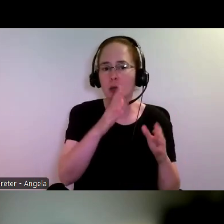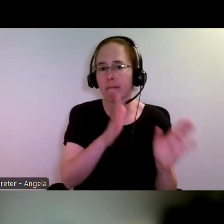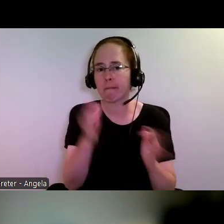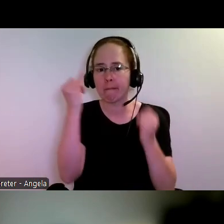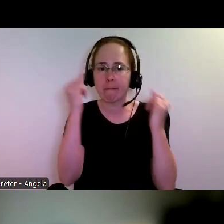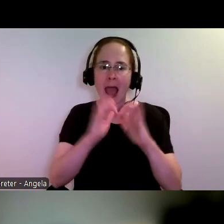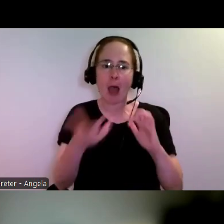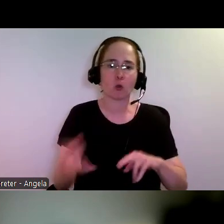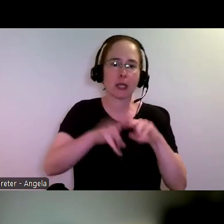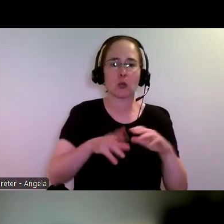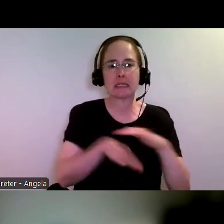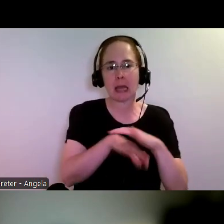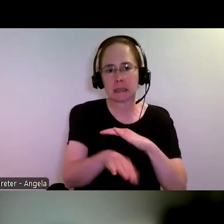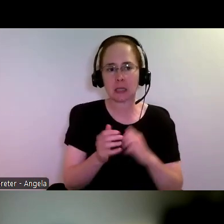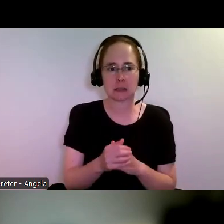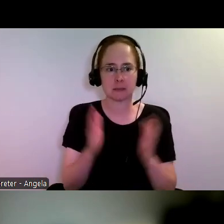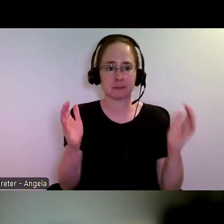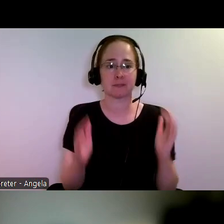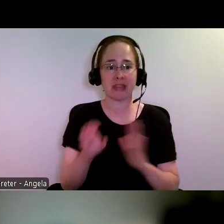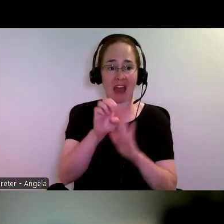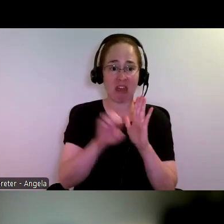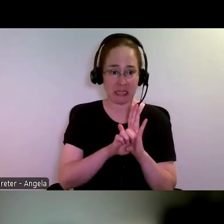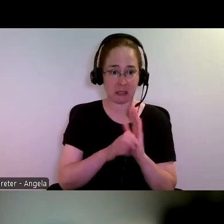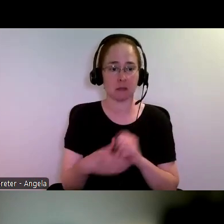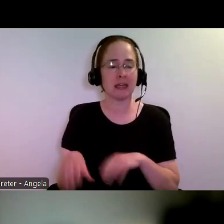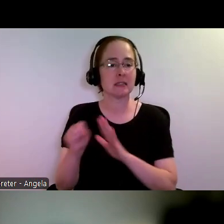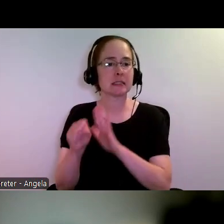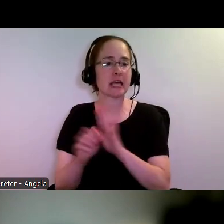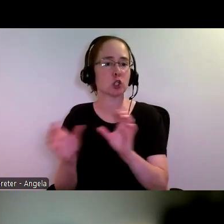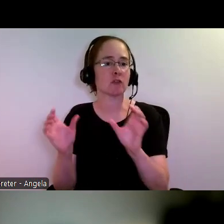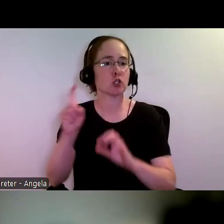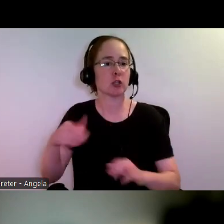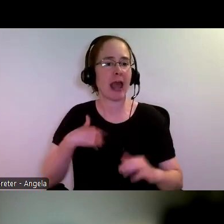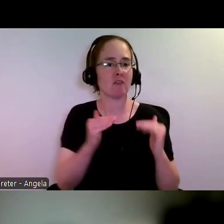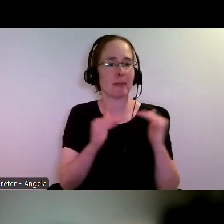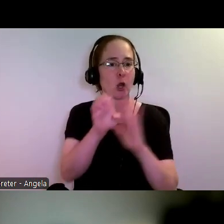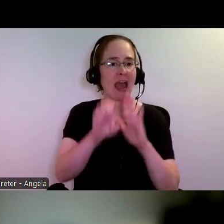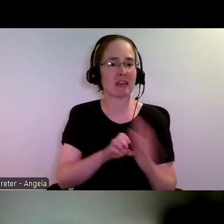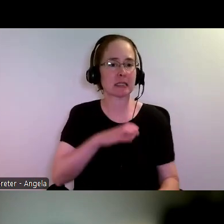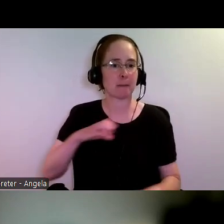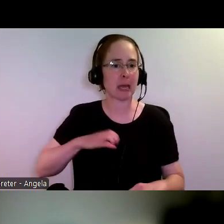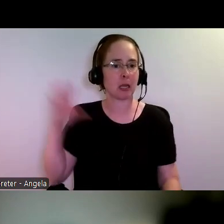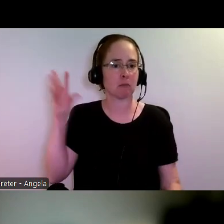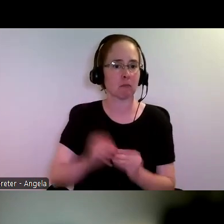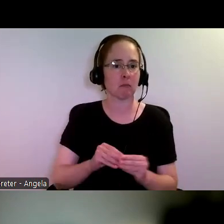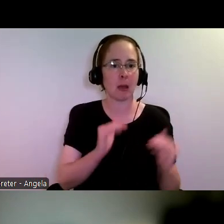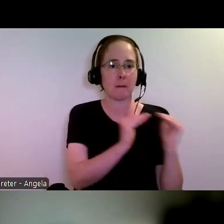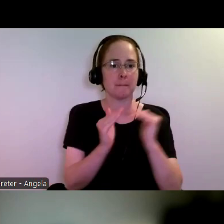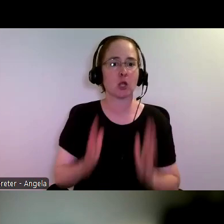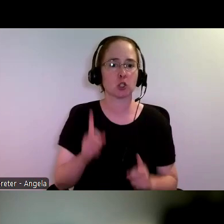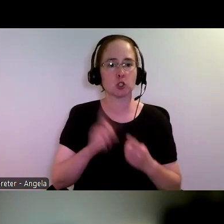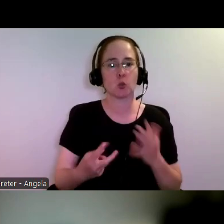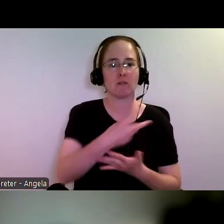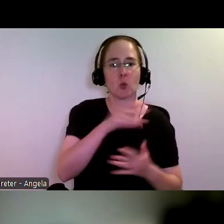increasing access. Related to ethics, state certifications should have peer ethics committees made up of peers to review and assess